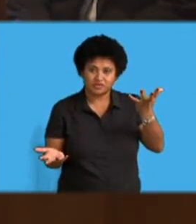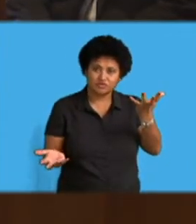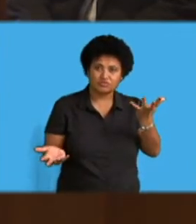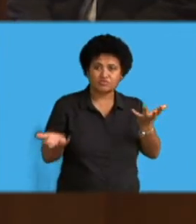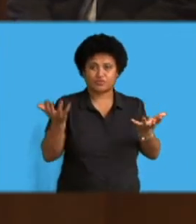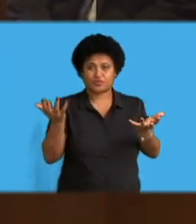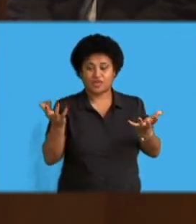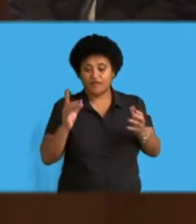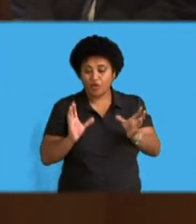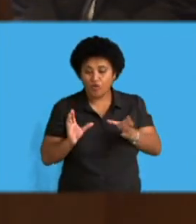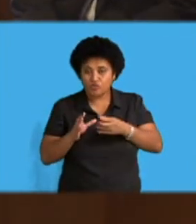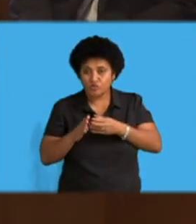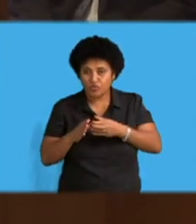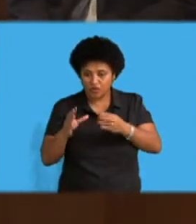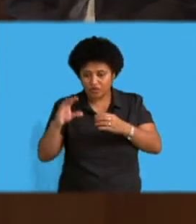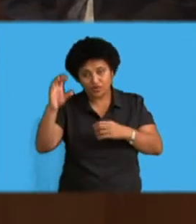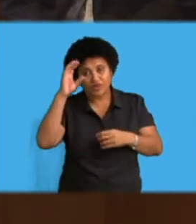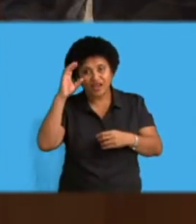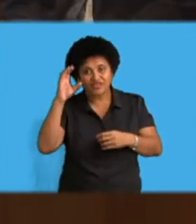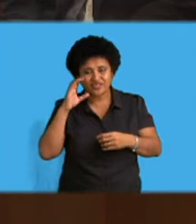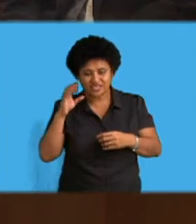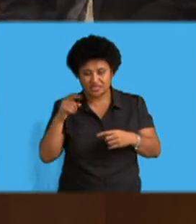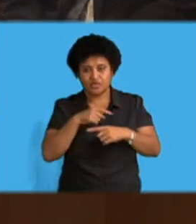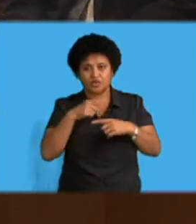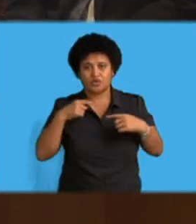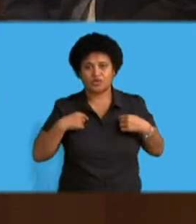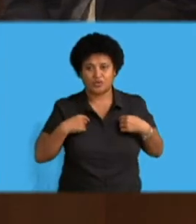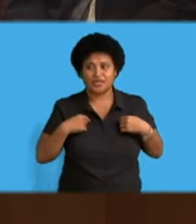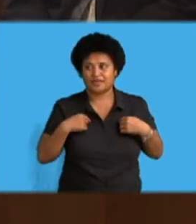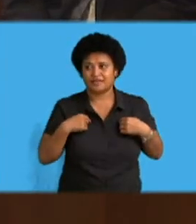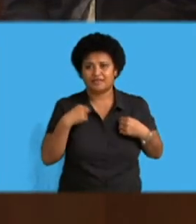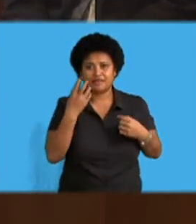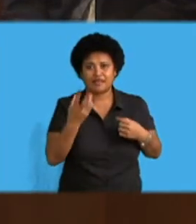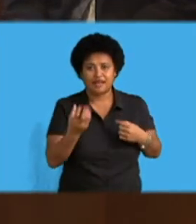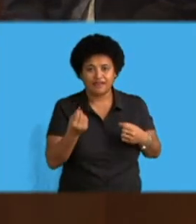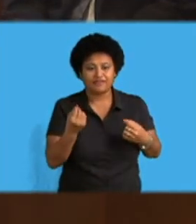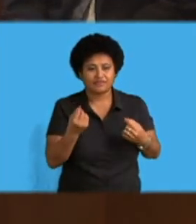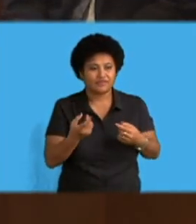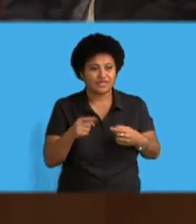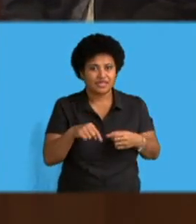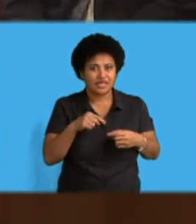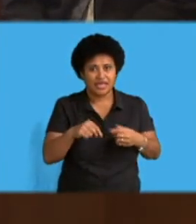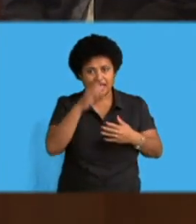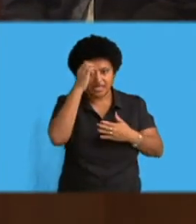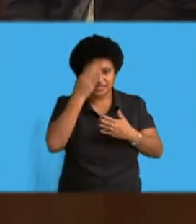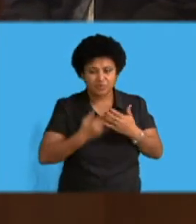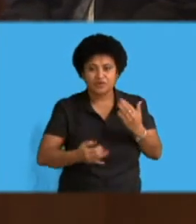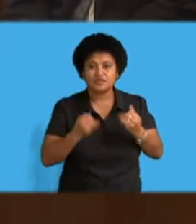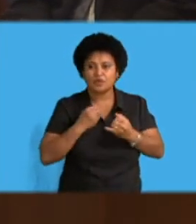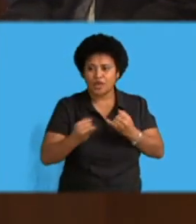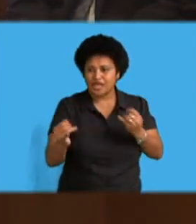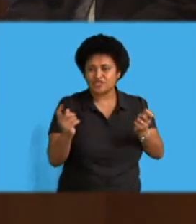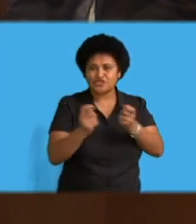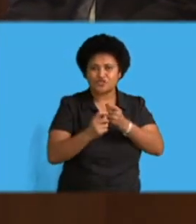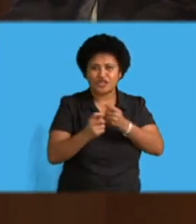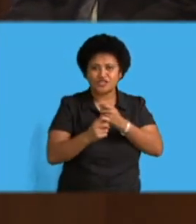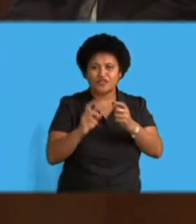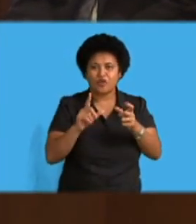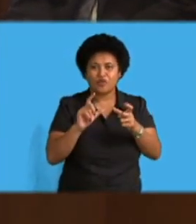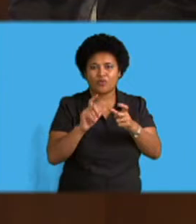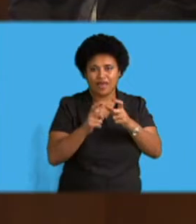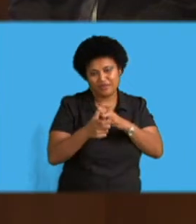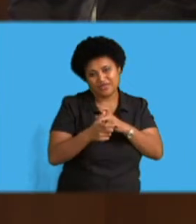small states, given that we are at the forefront of experiencing the effects of climate change. Of course, relocation of villages, for example, is the most obvious